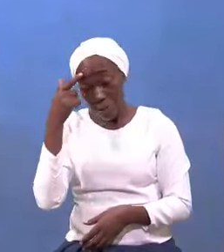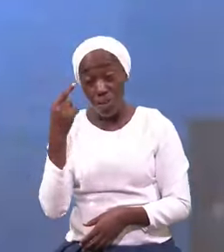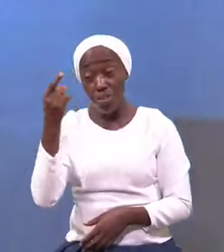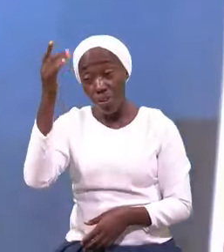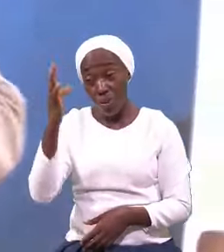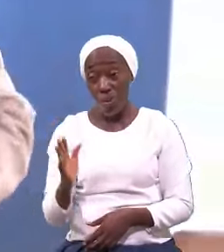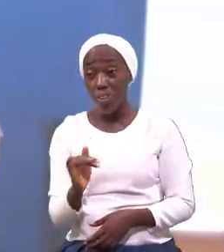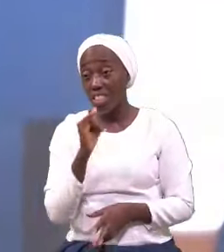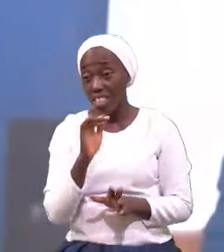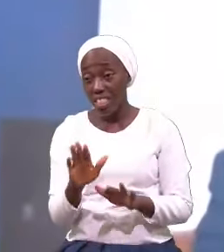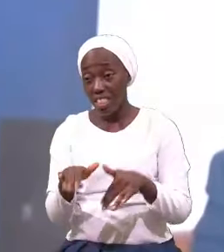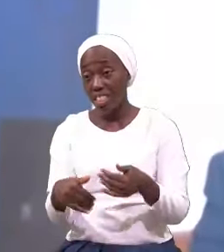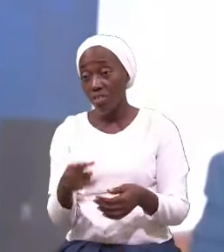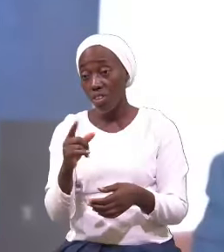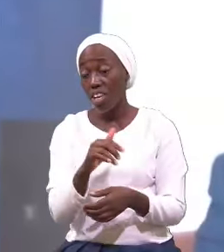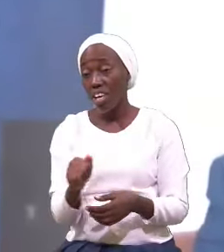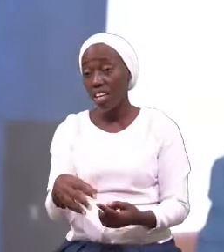a special privilege.